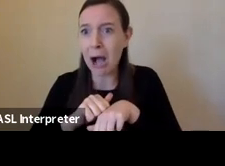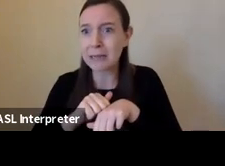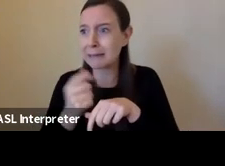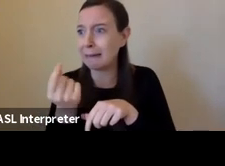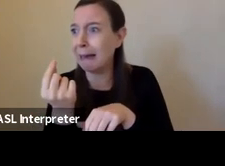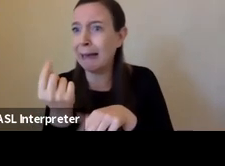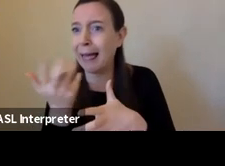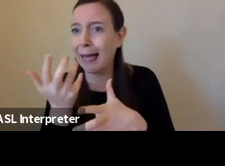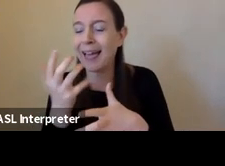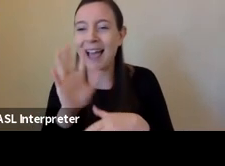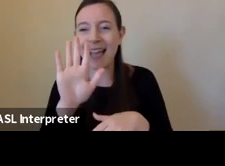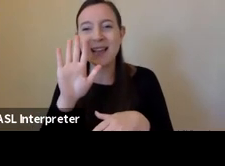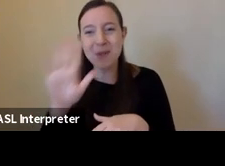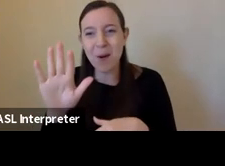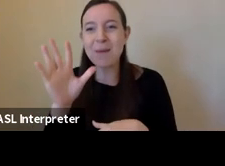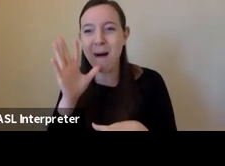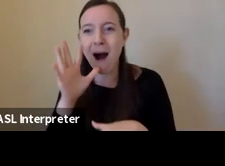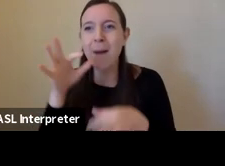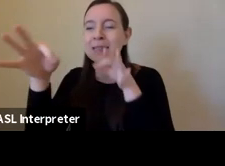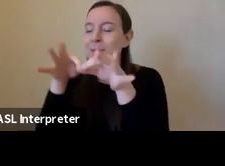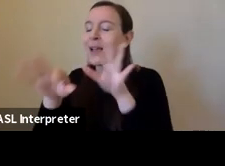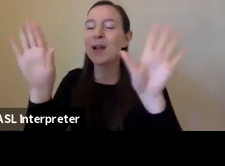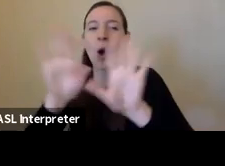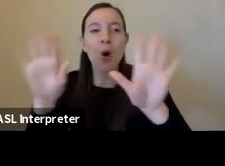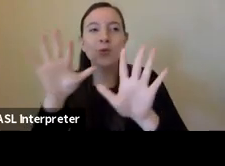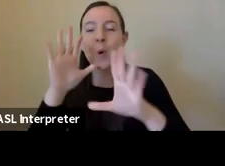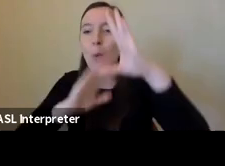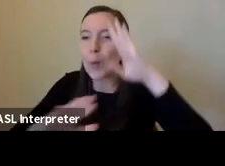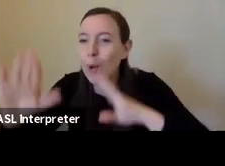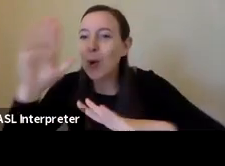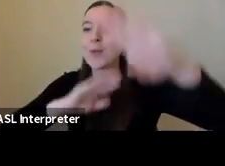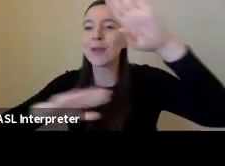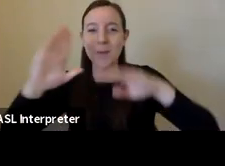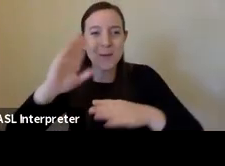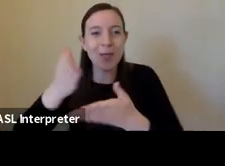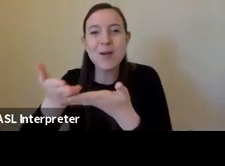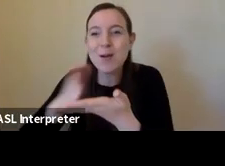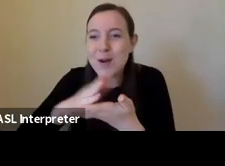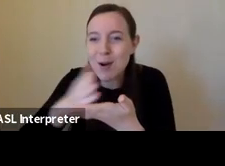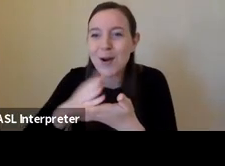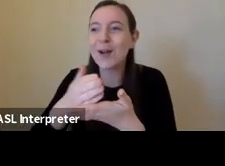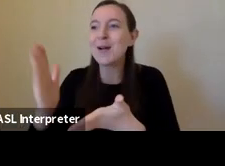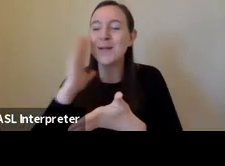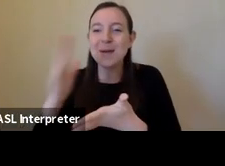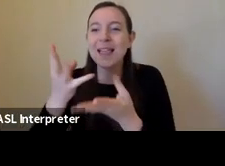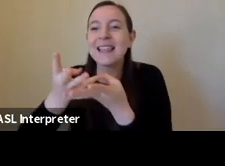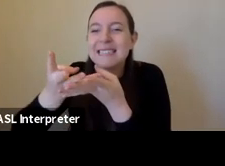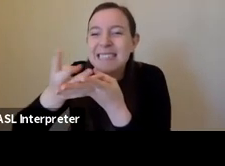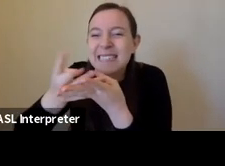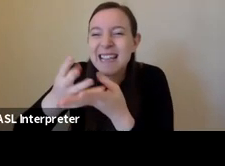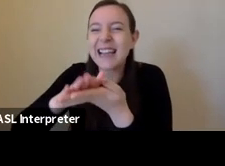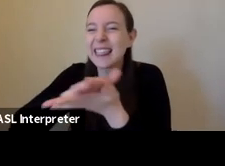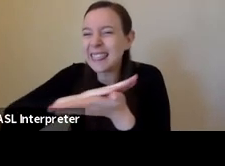Yes, exactly. It's, don't worry about it. You know, it'll all clean off, it'll all boil off, it'll all fall to the bottom. So